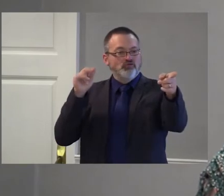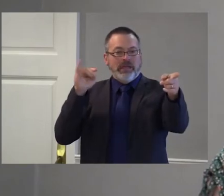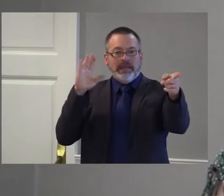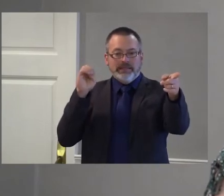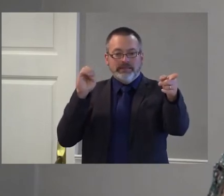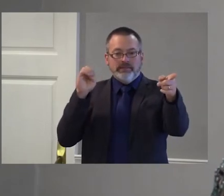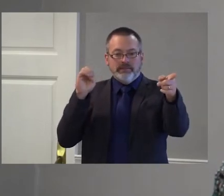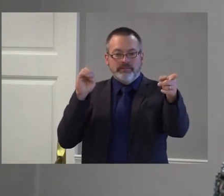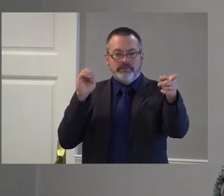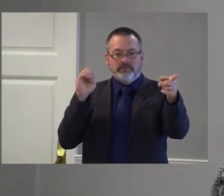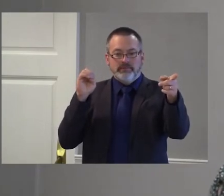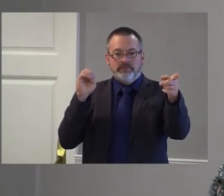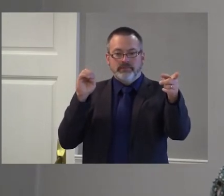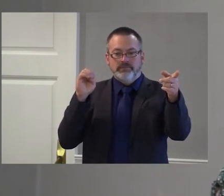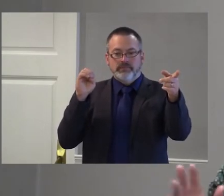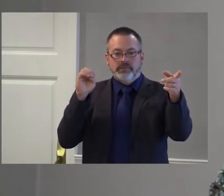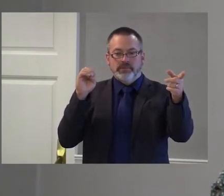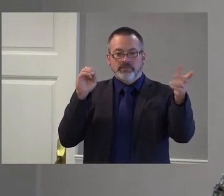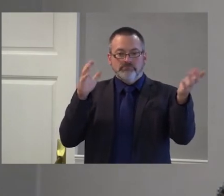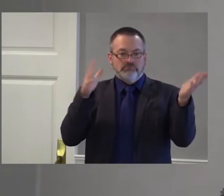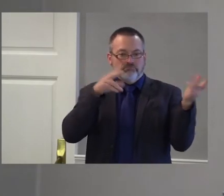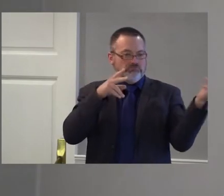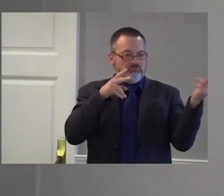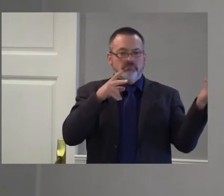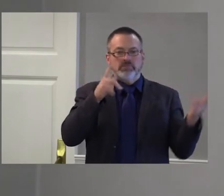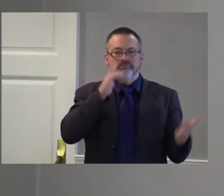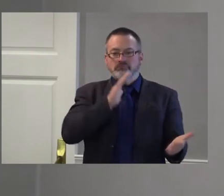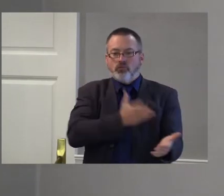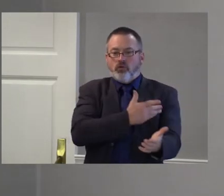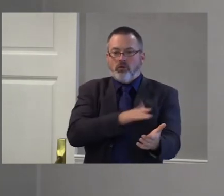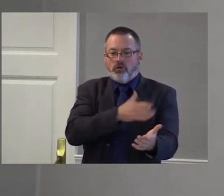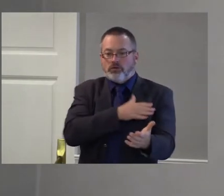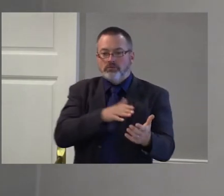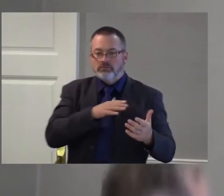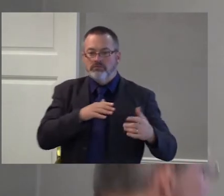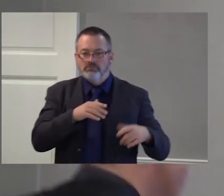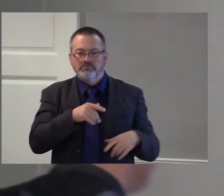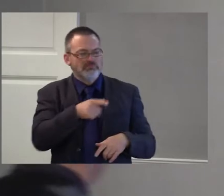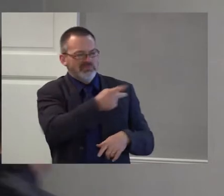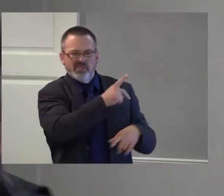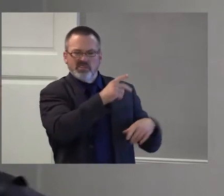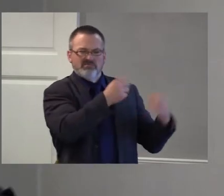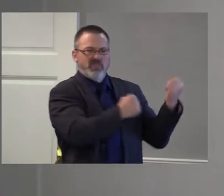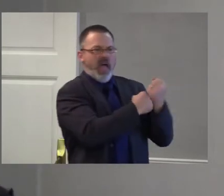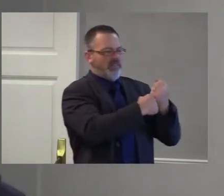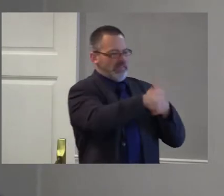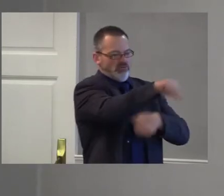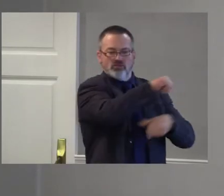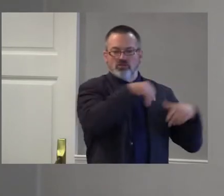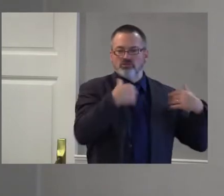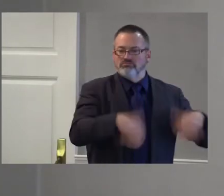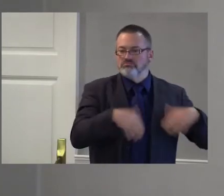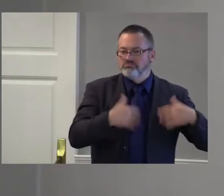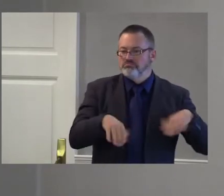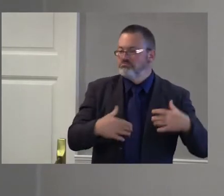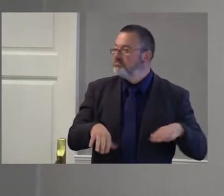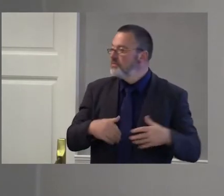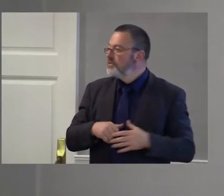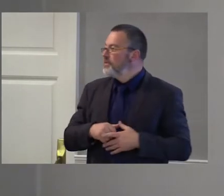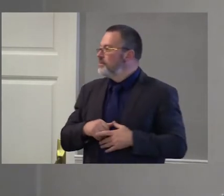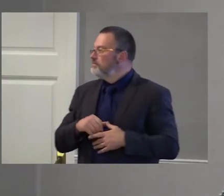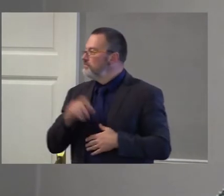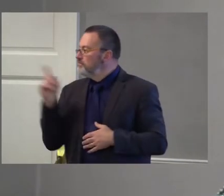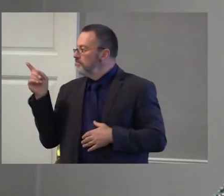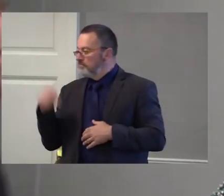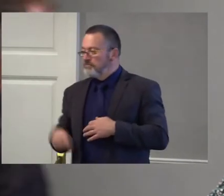Ed and Jenny have worked for years in advocacy and for disability rights and older Vermonters. And they are, as